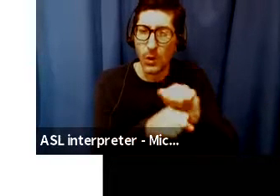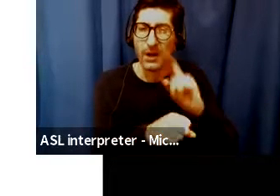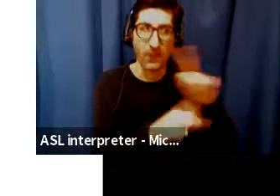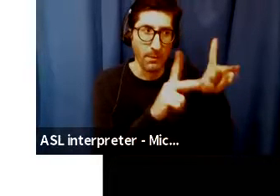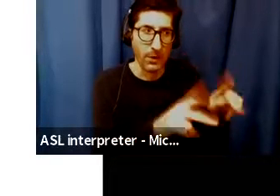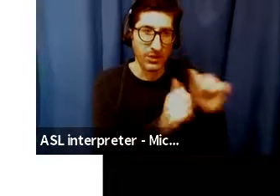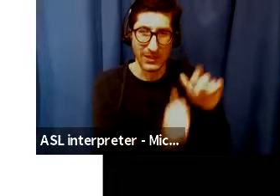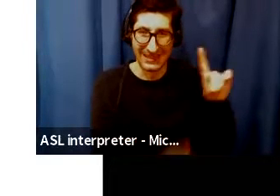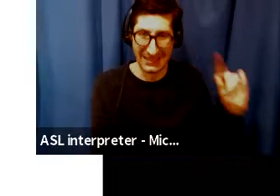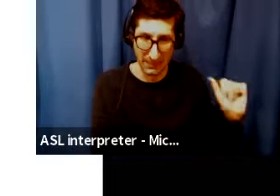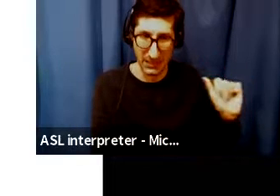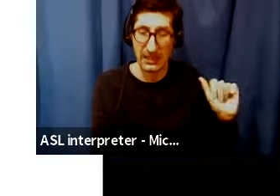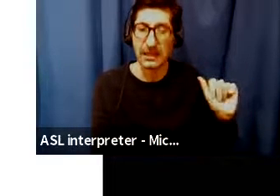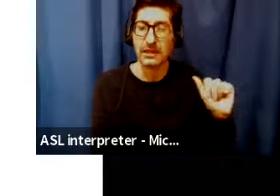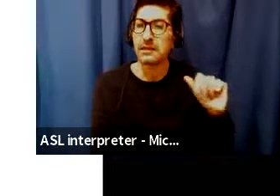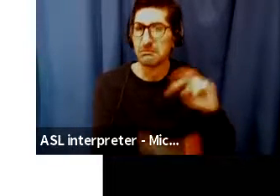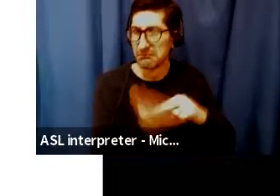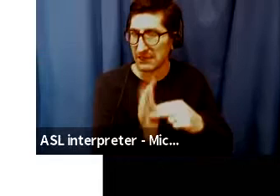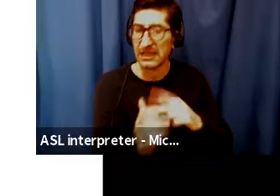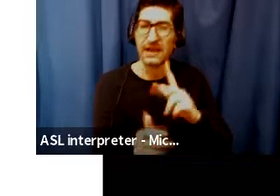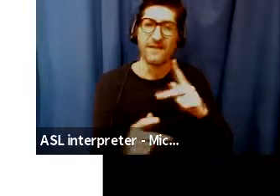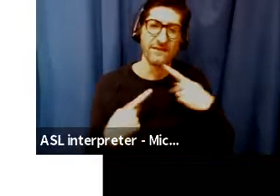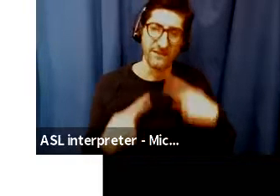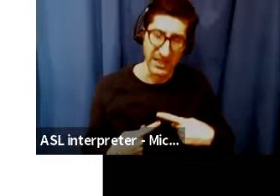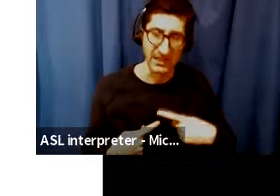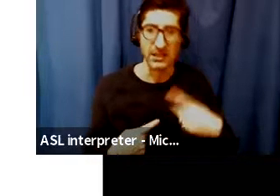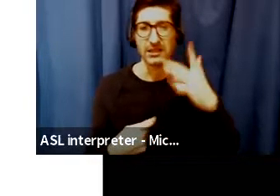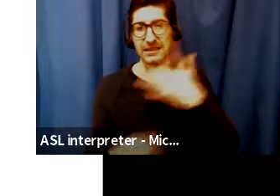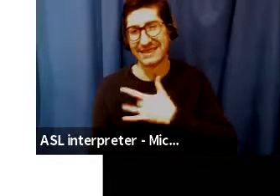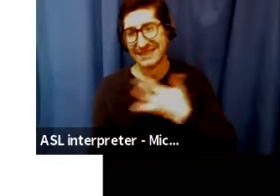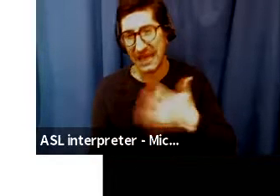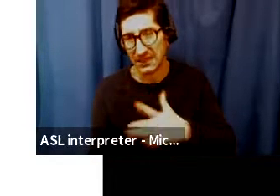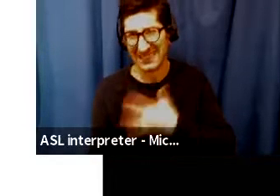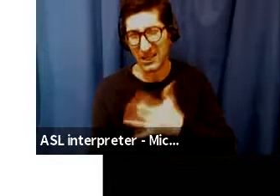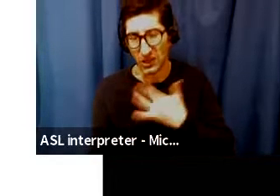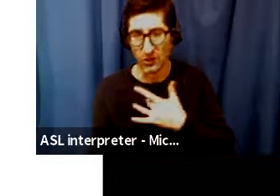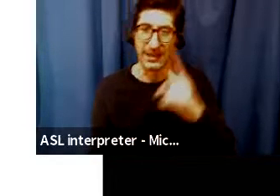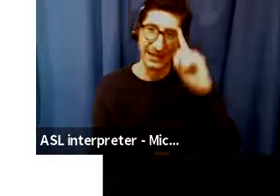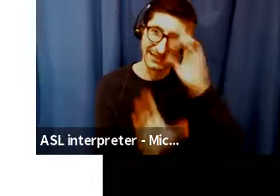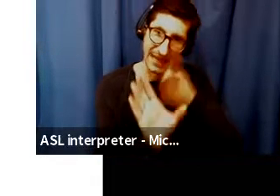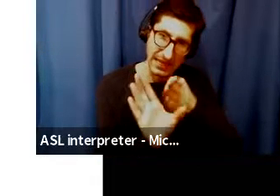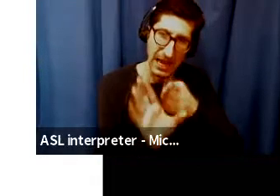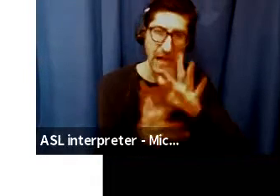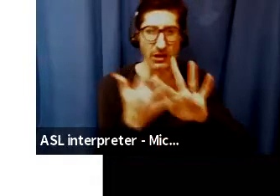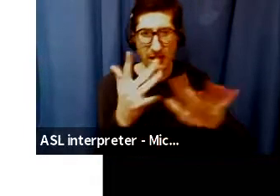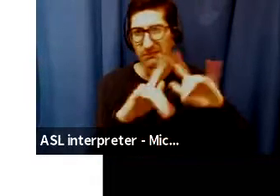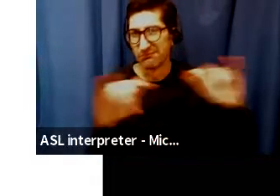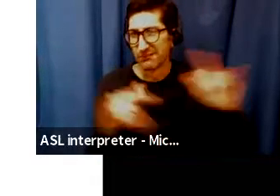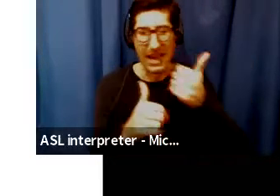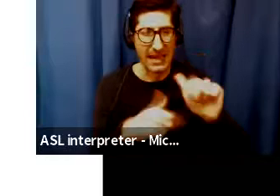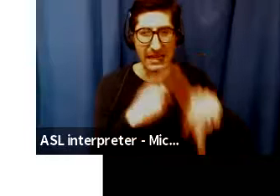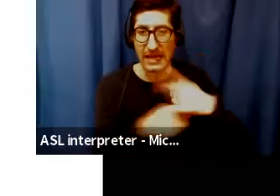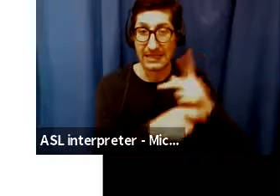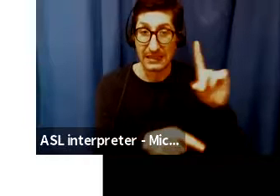disability, including a physical, sensory, psychiatric, intellectual, or other mental disability, would be considered a service animal. So on the